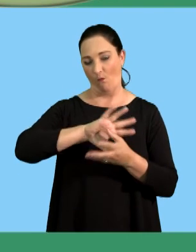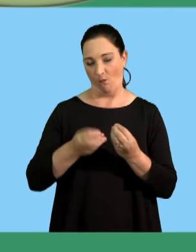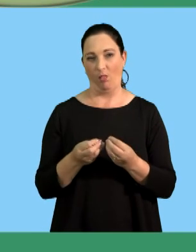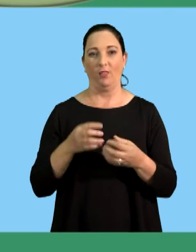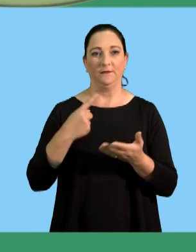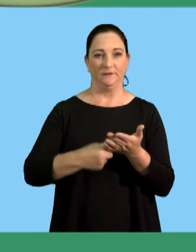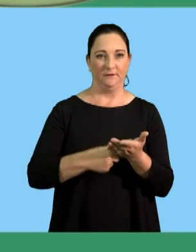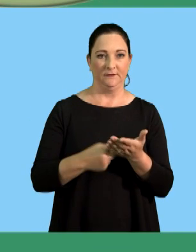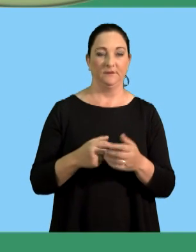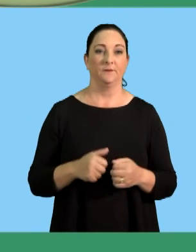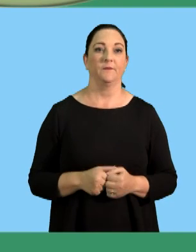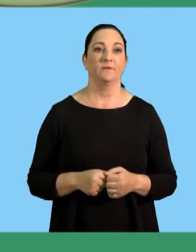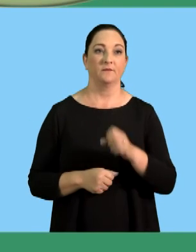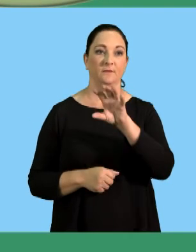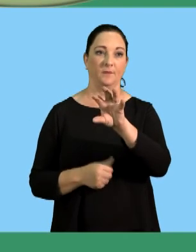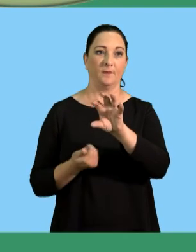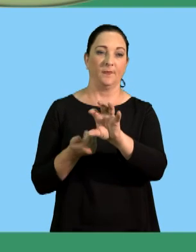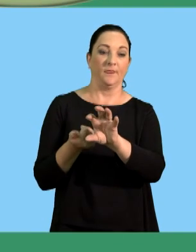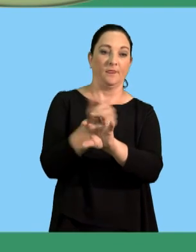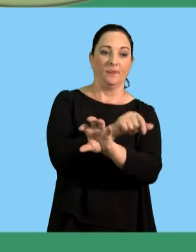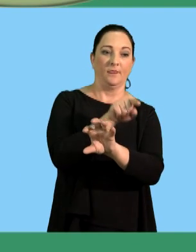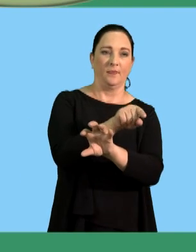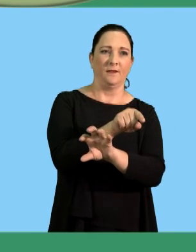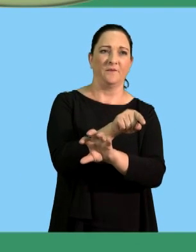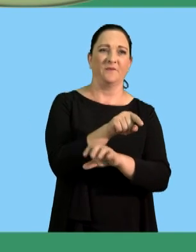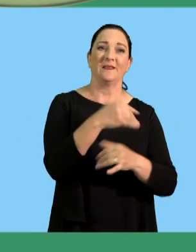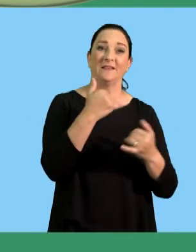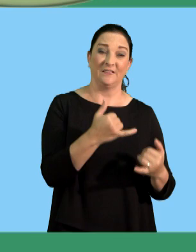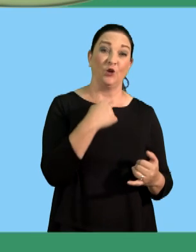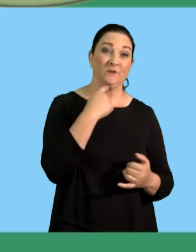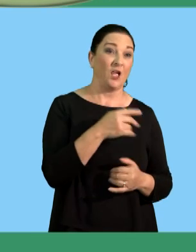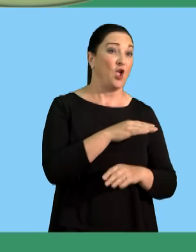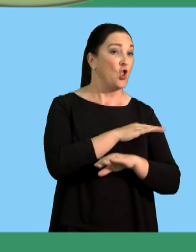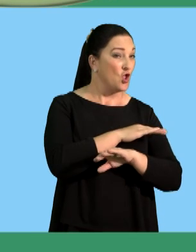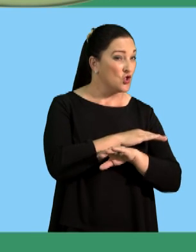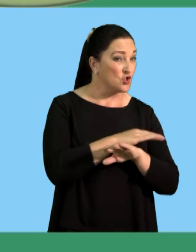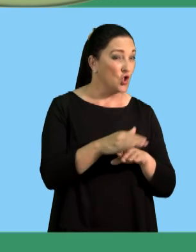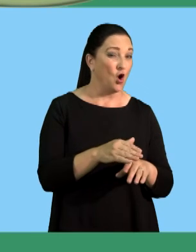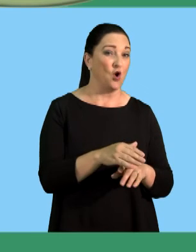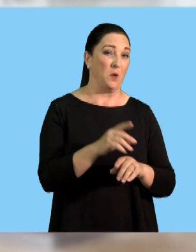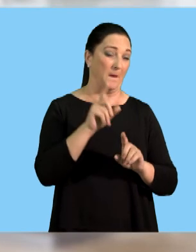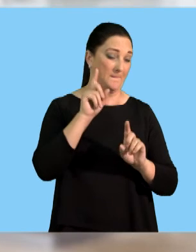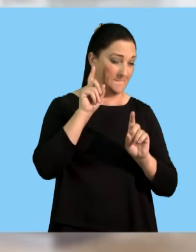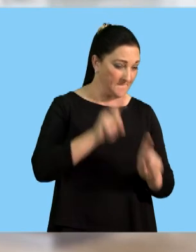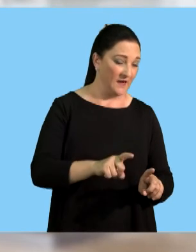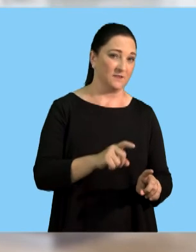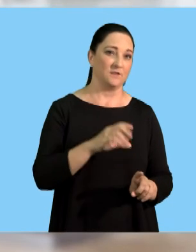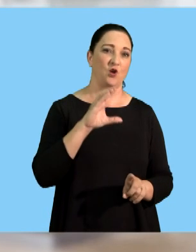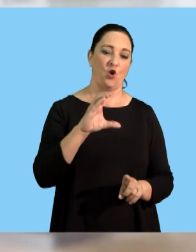will now look into the meaning of non-compulsory insurance to say what do we mean